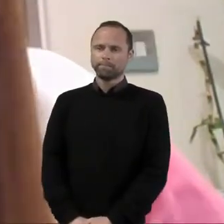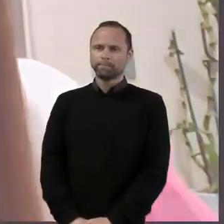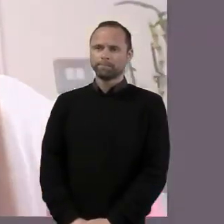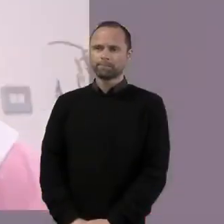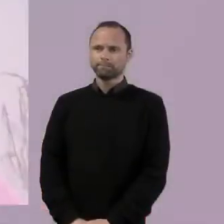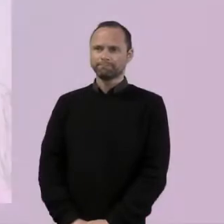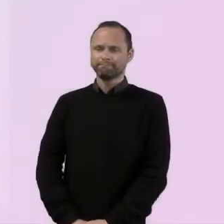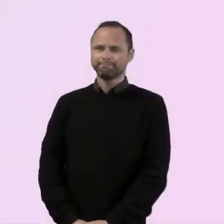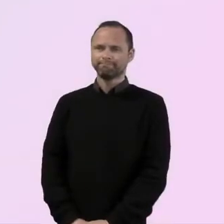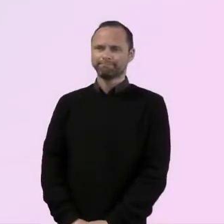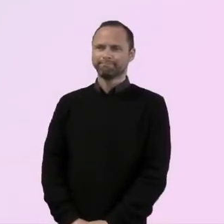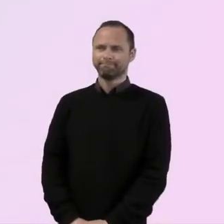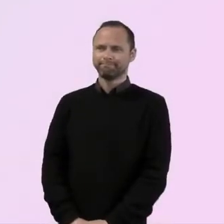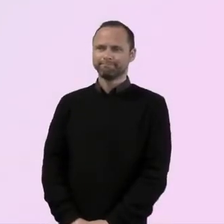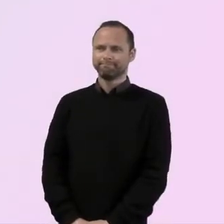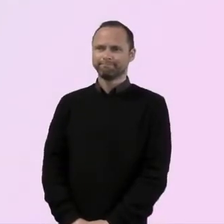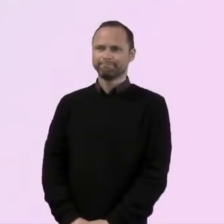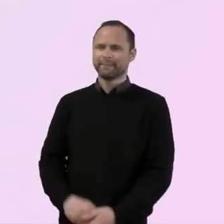Thanks.